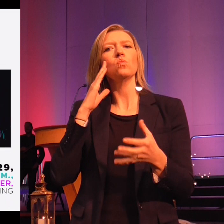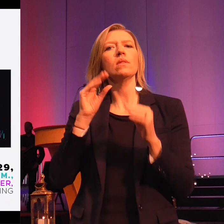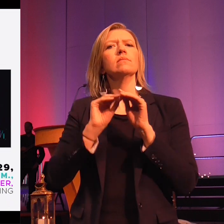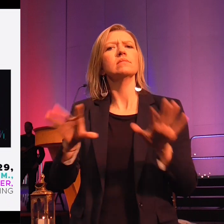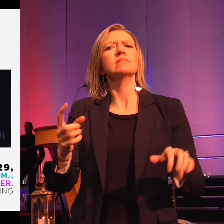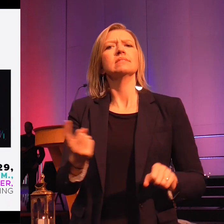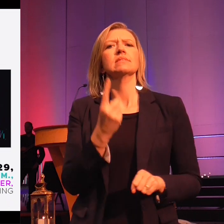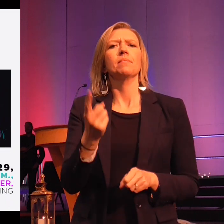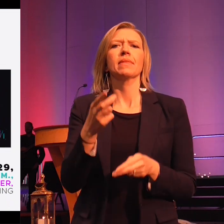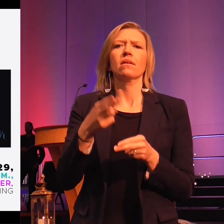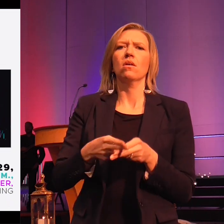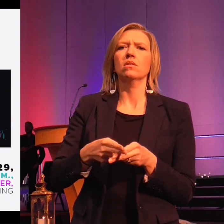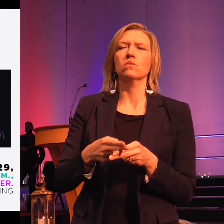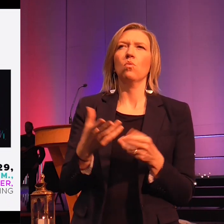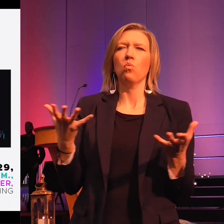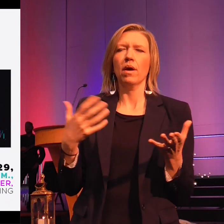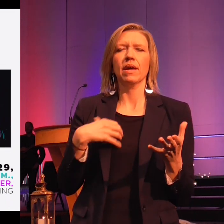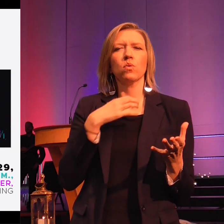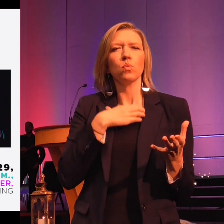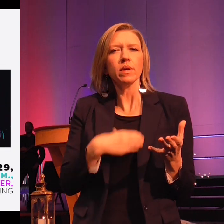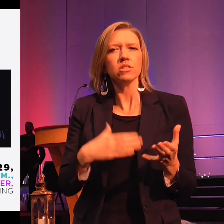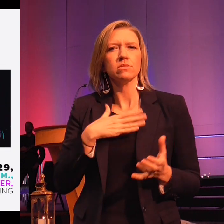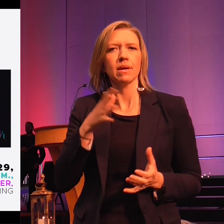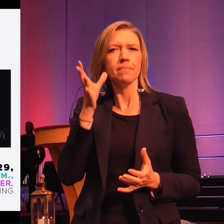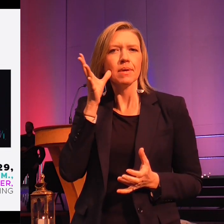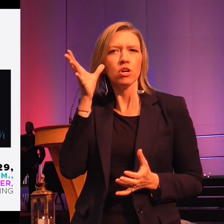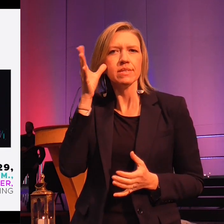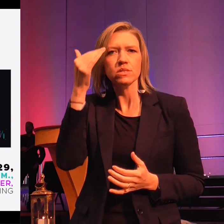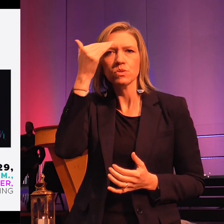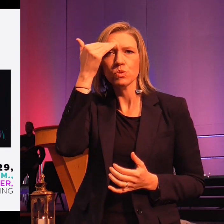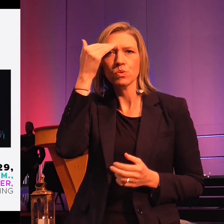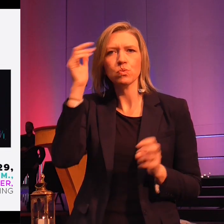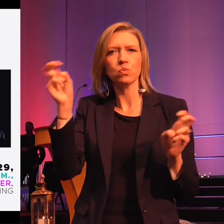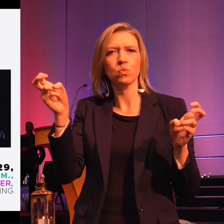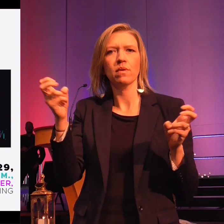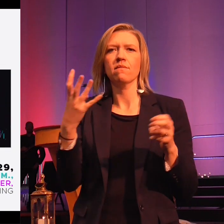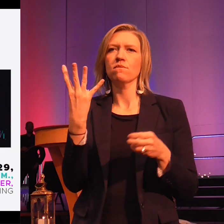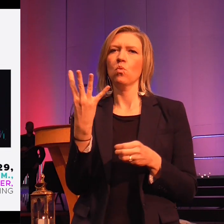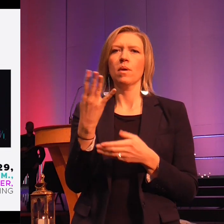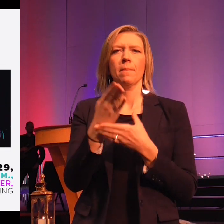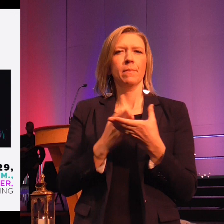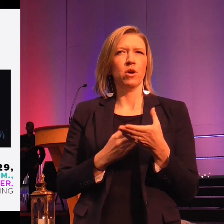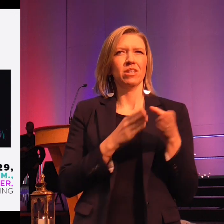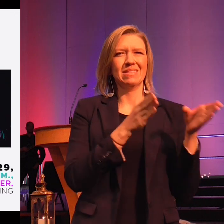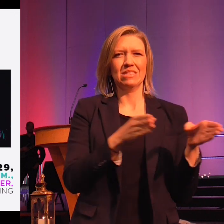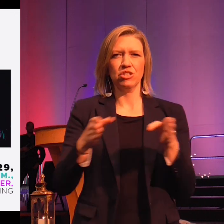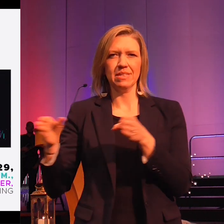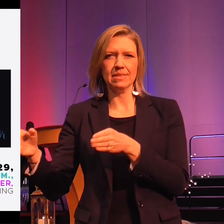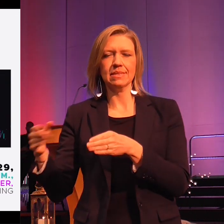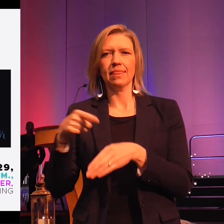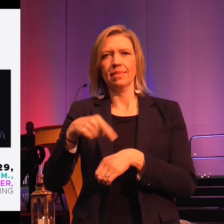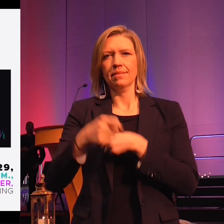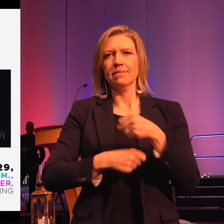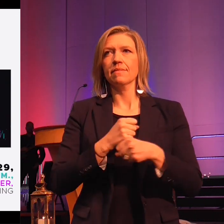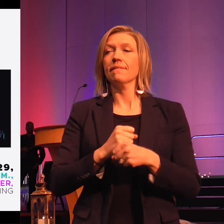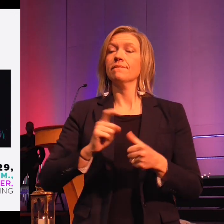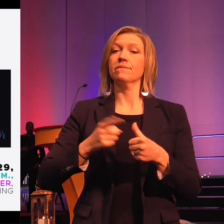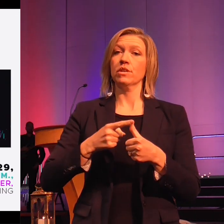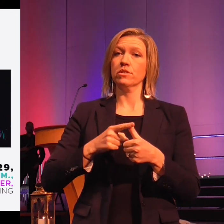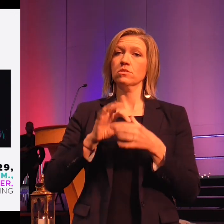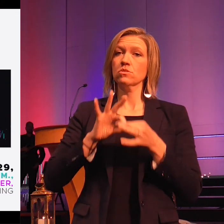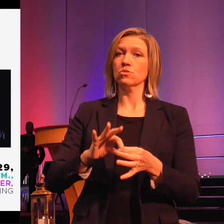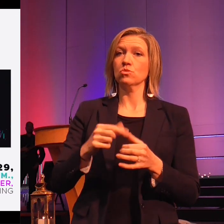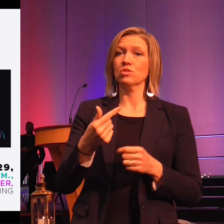My Parents Knew. And it's going to be a four-part series going throughout the year. This first one is about gender